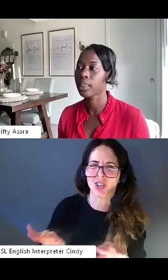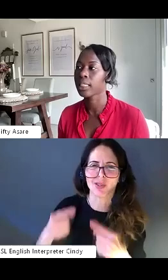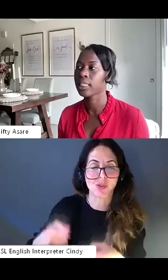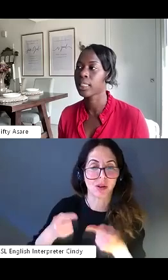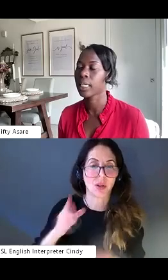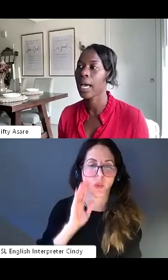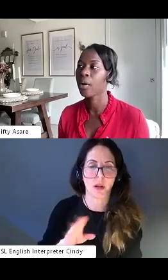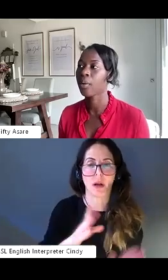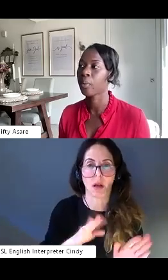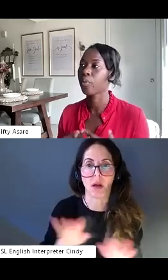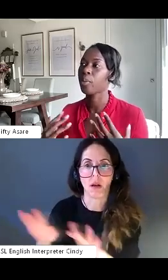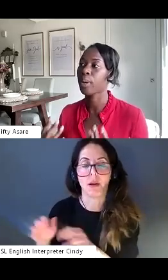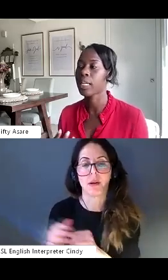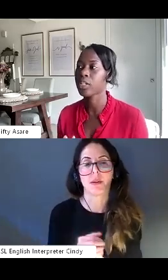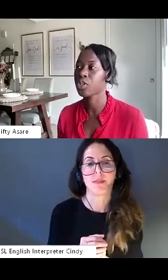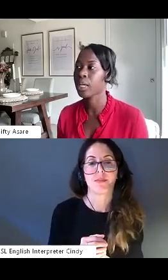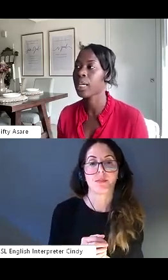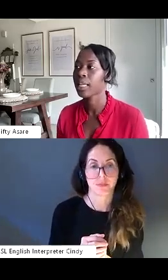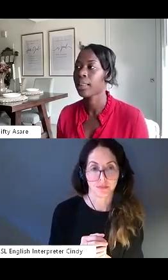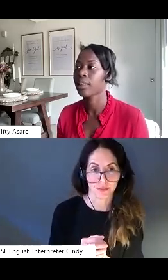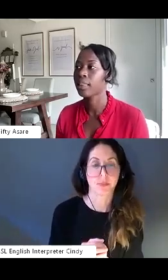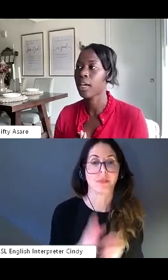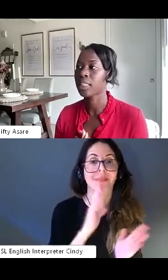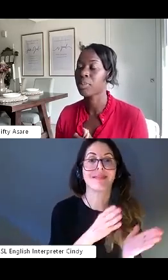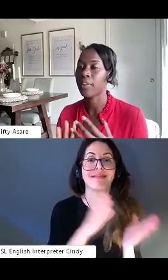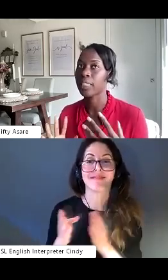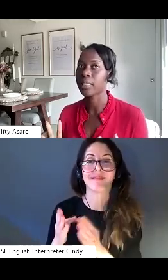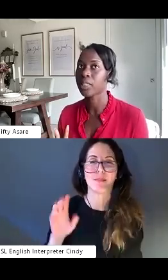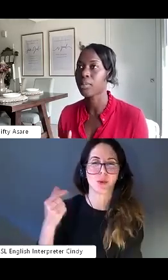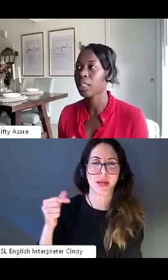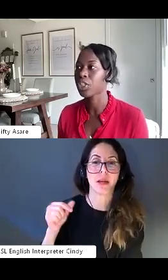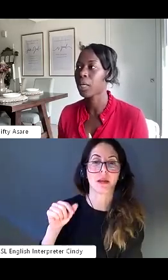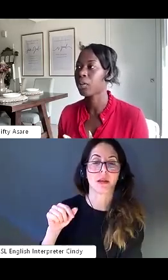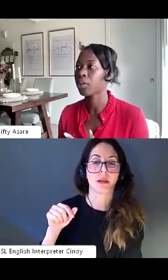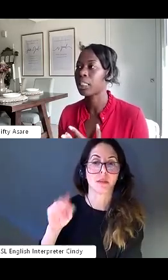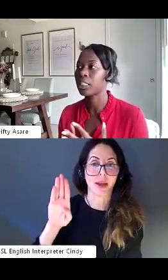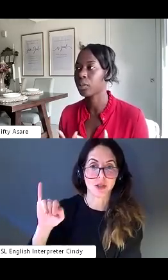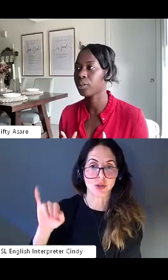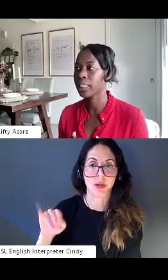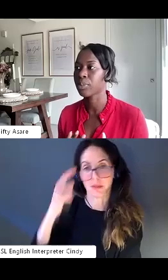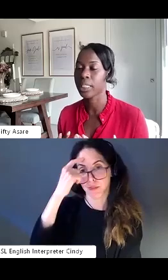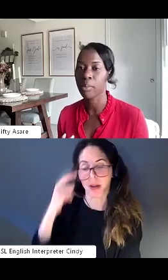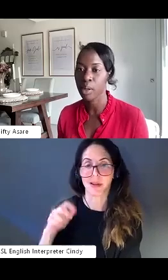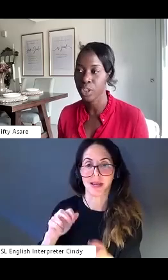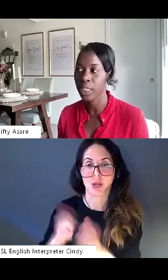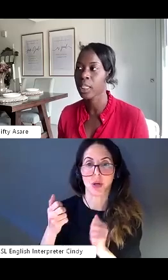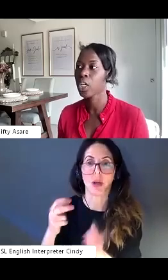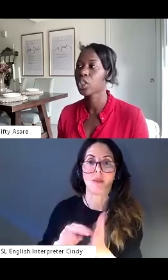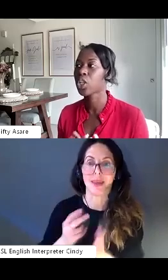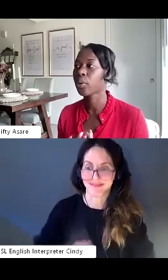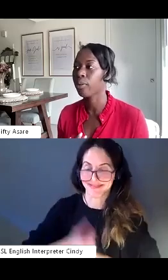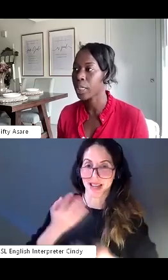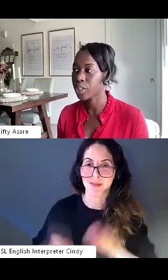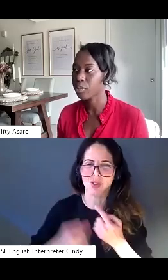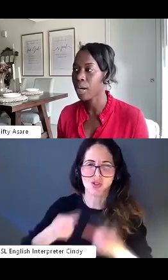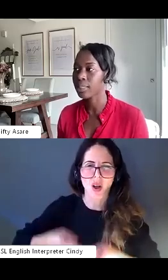We can then see how, for brain injury, the specific symptomology might look like difficulty expressing emotion,